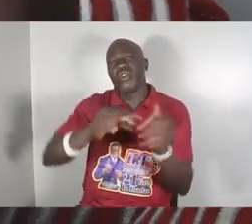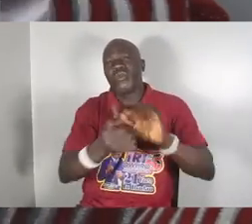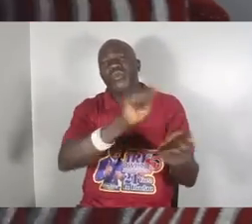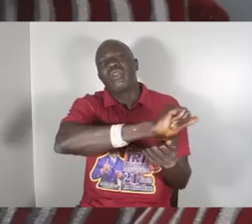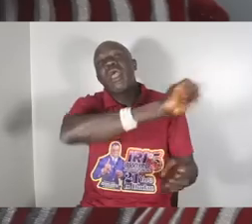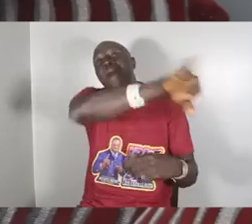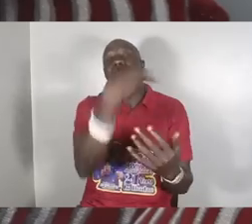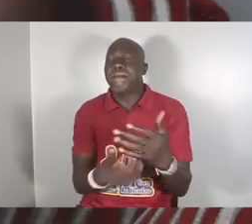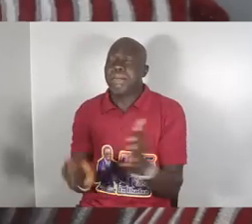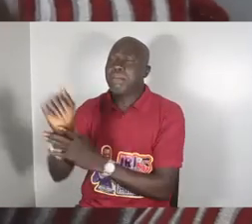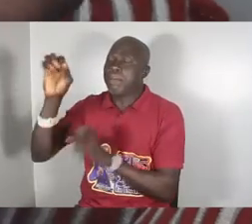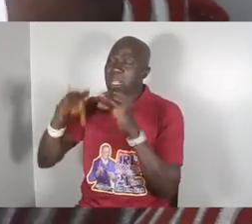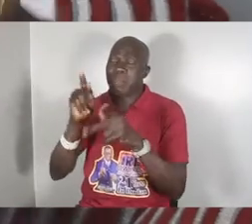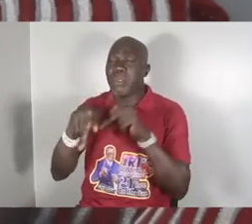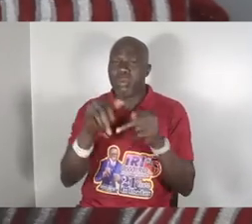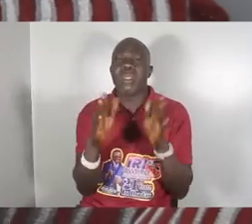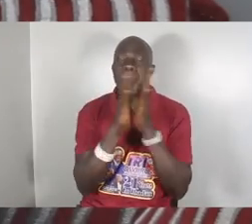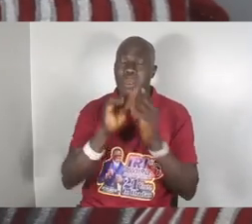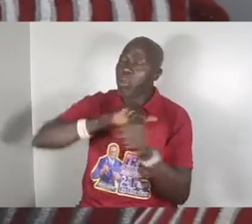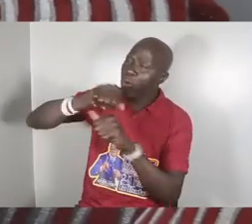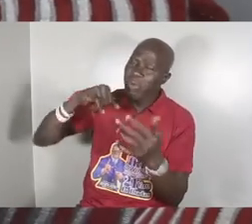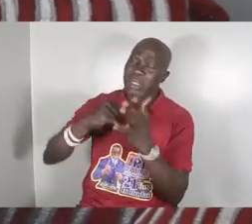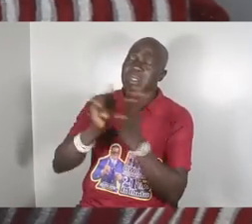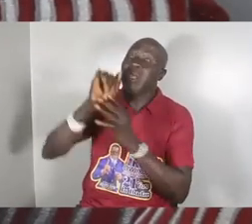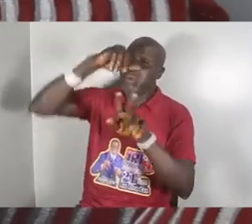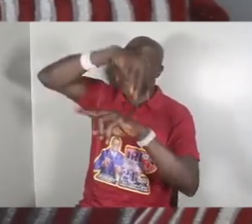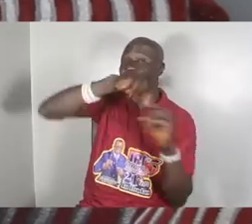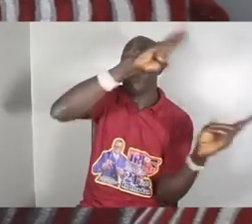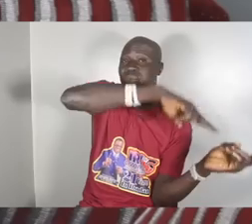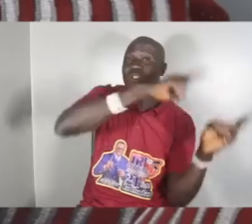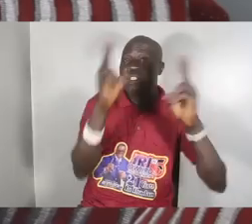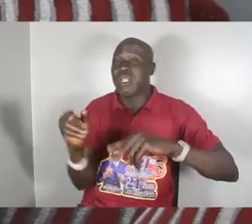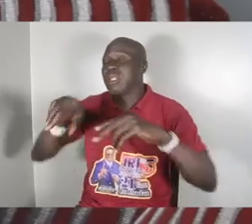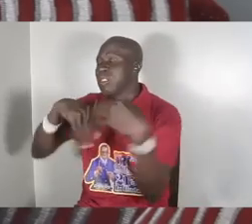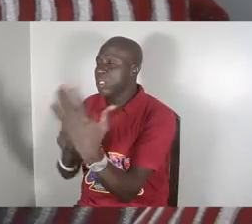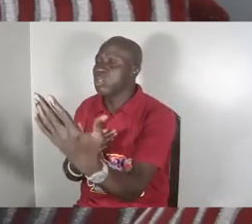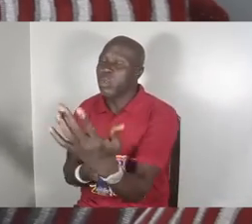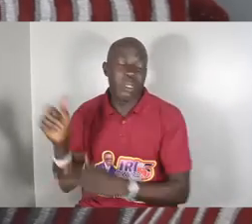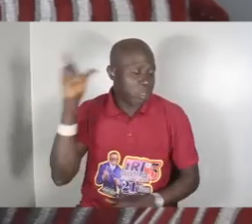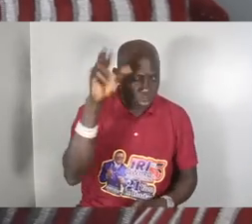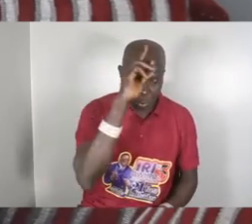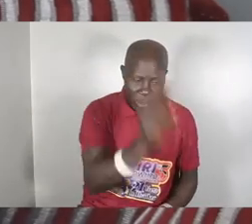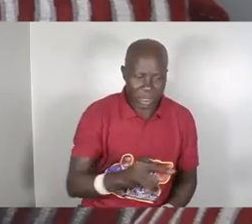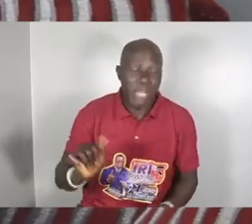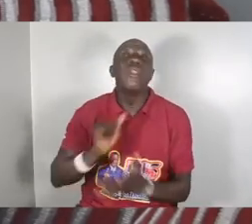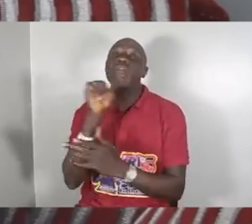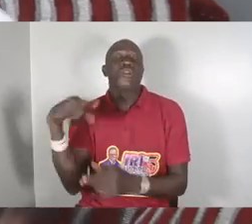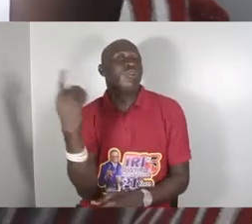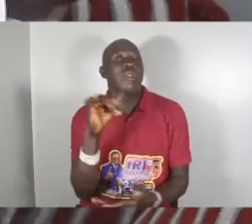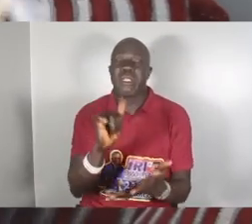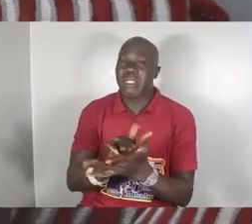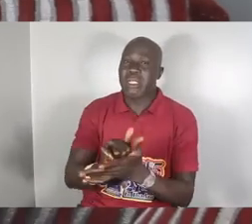not just from not you. Once I pray, people ask for this. In the video and night. Me, sir. Yeah, Mister. Yeah, not